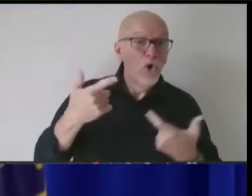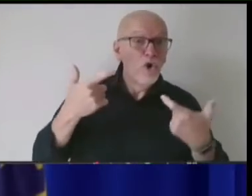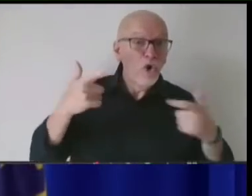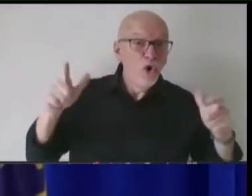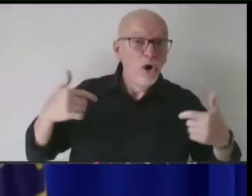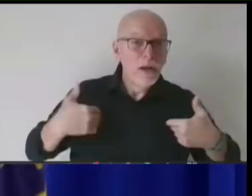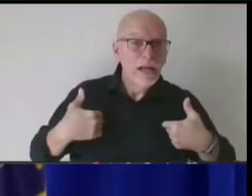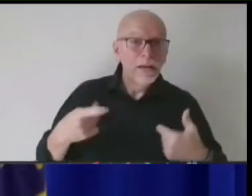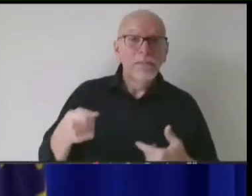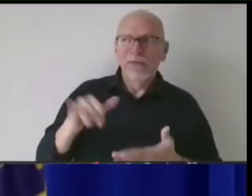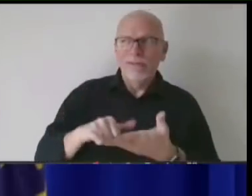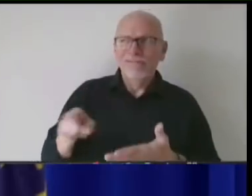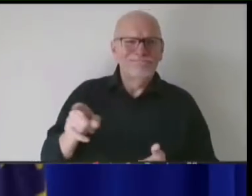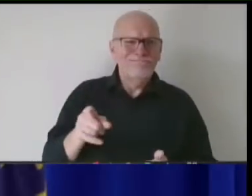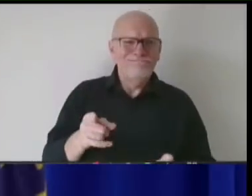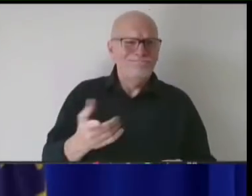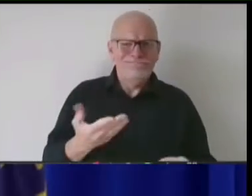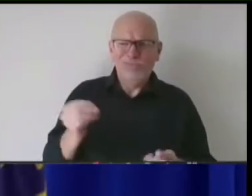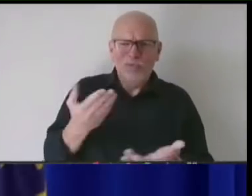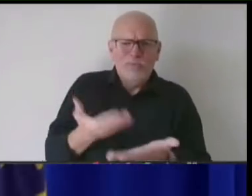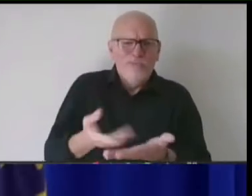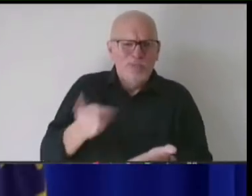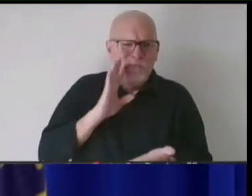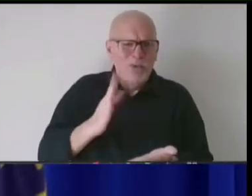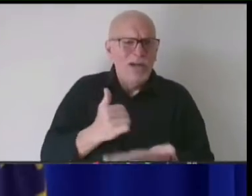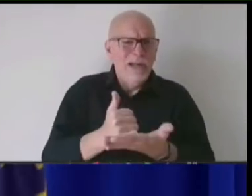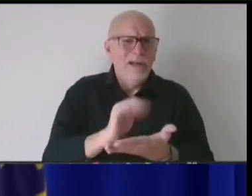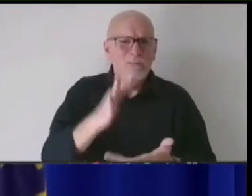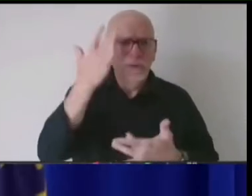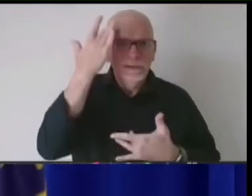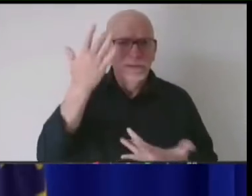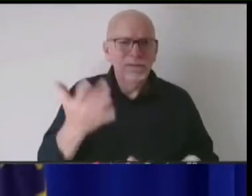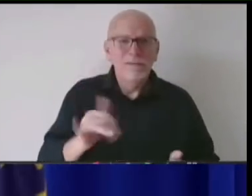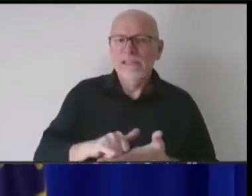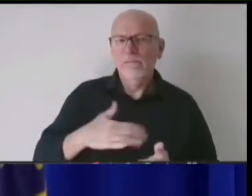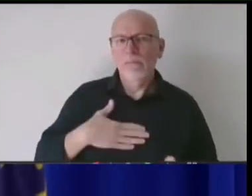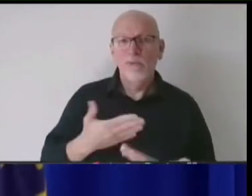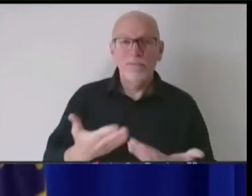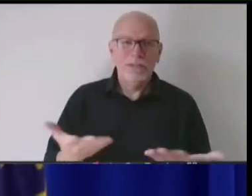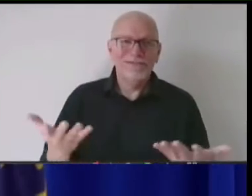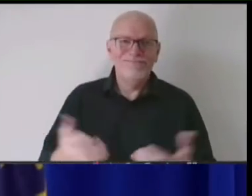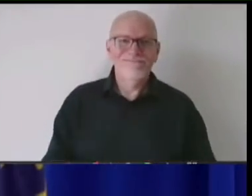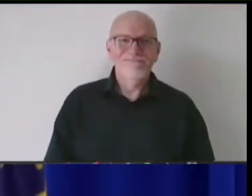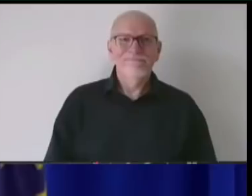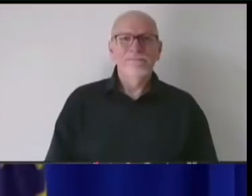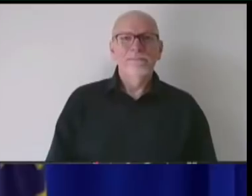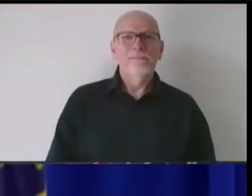proven to affect a virus or a disease. That's my recommendation. Okay.